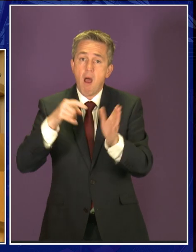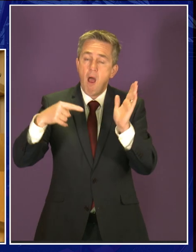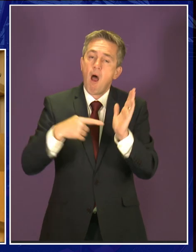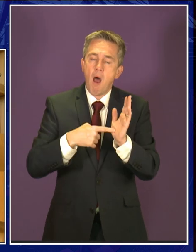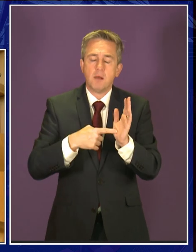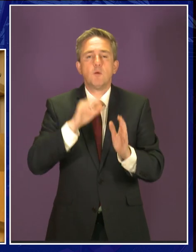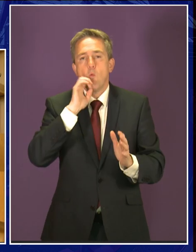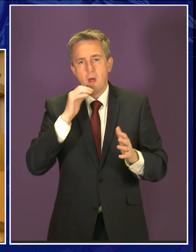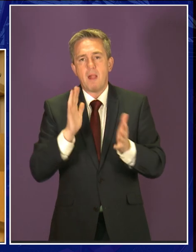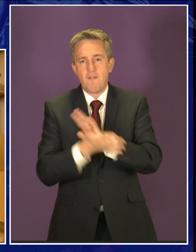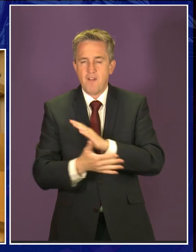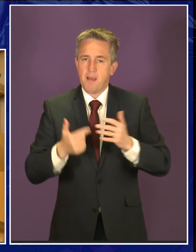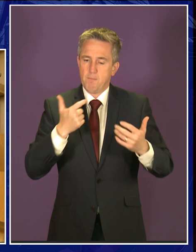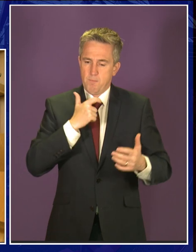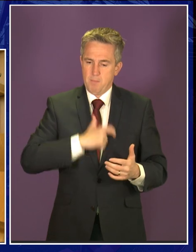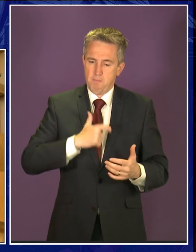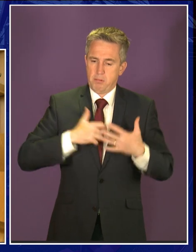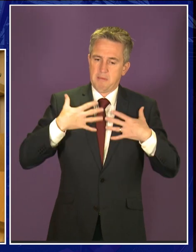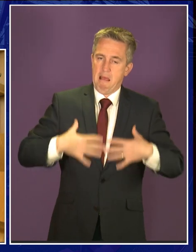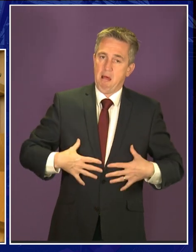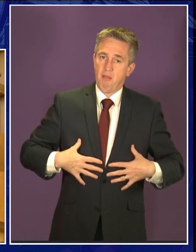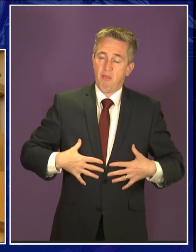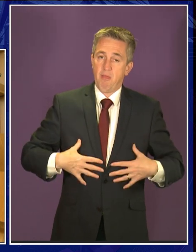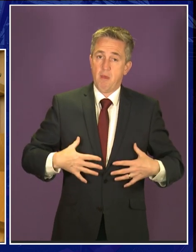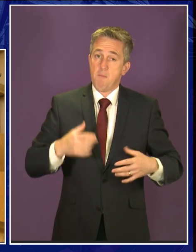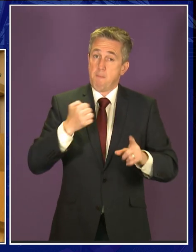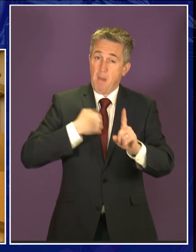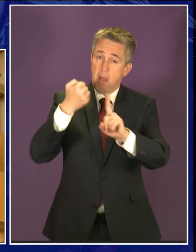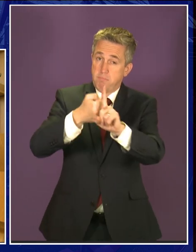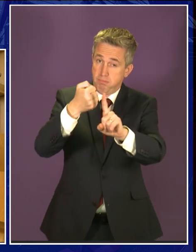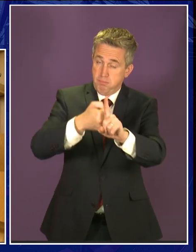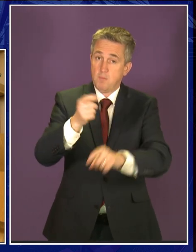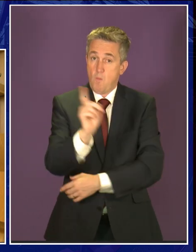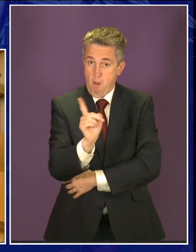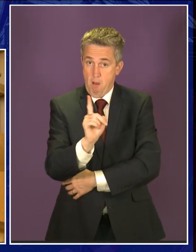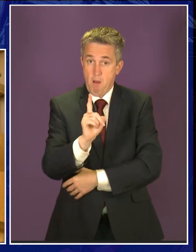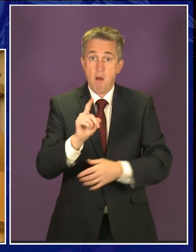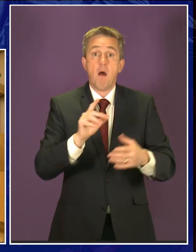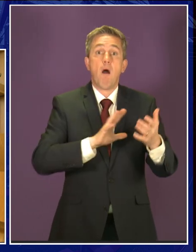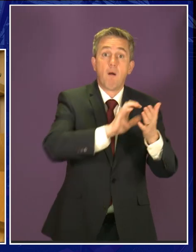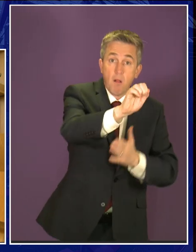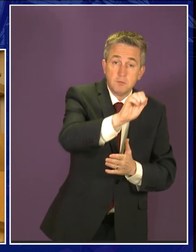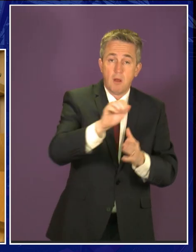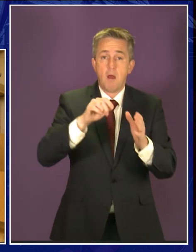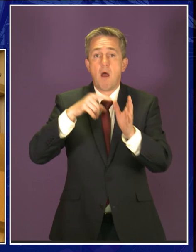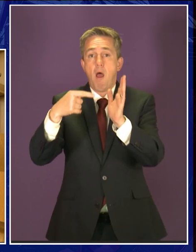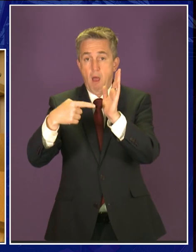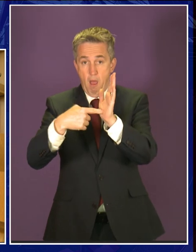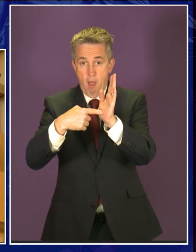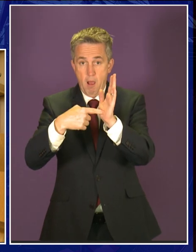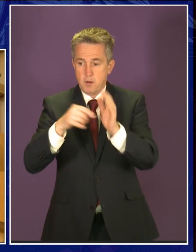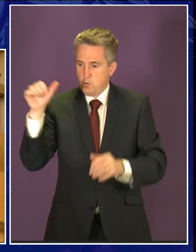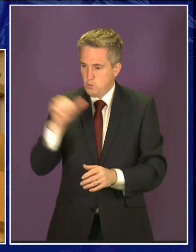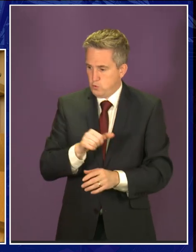on culture. And in fact, my very point is that the world of culture and the world of arts should maybe lead the